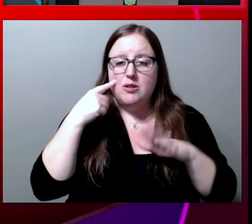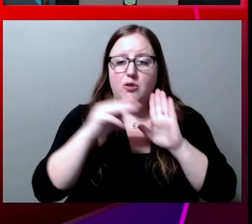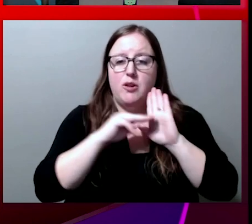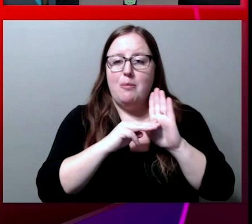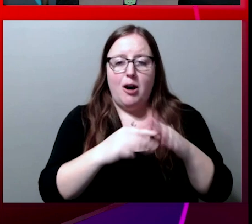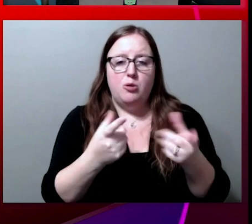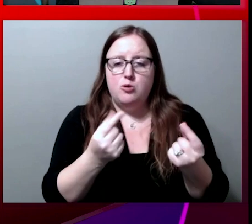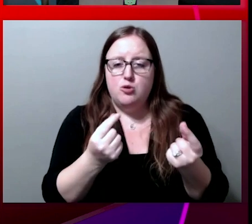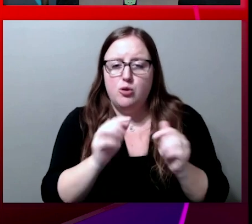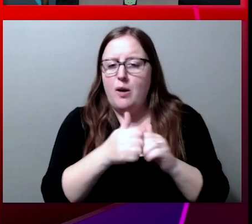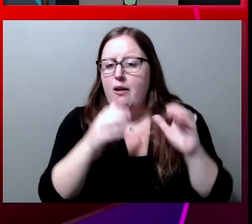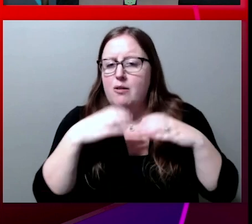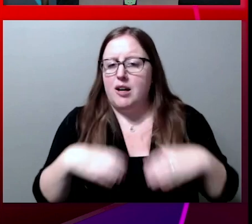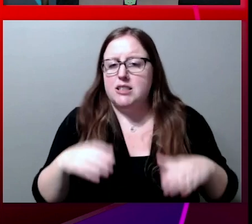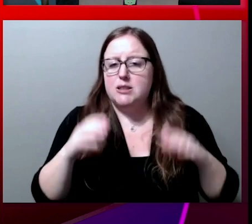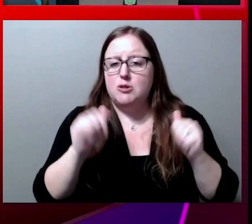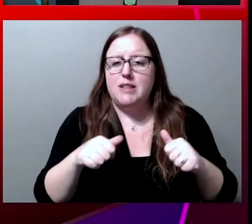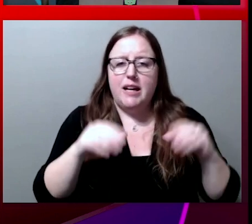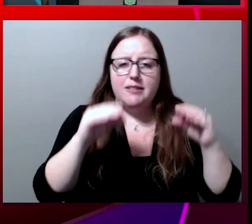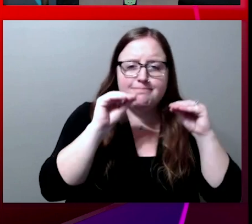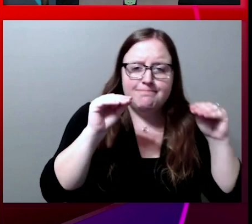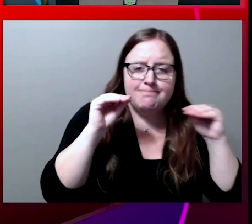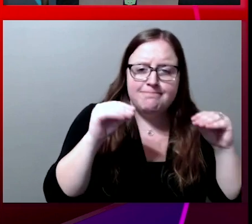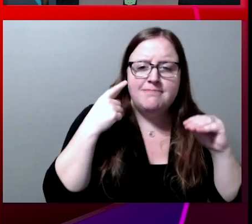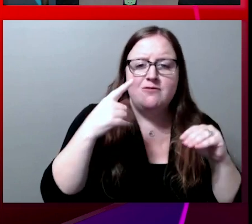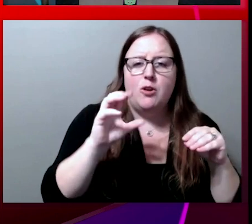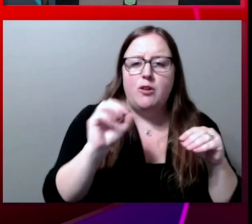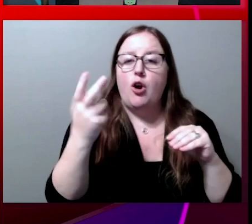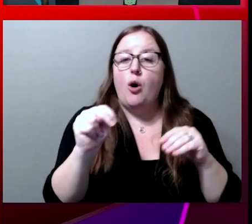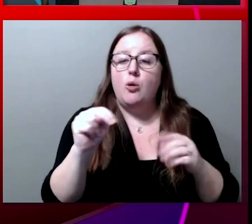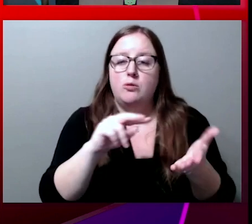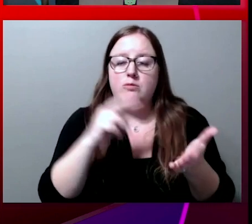and how customers can further train for their own purpose and stuff like that.